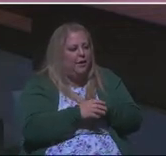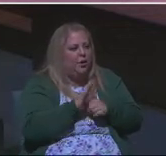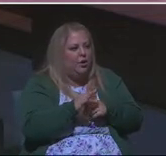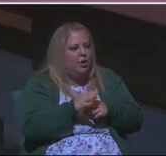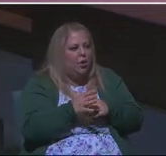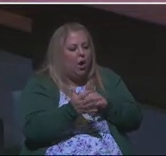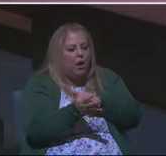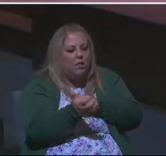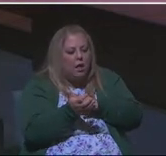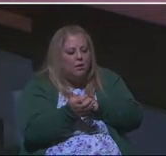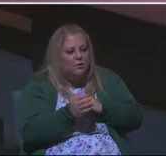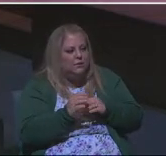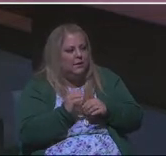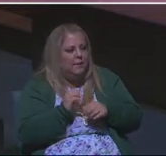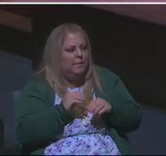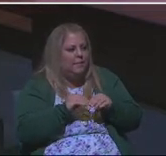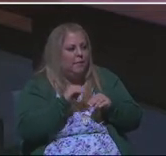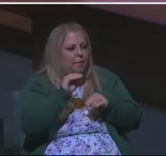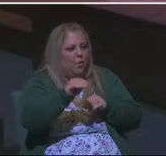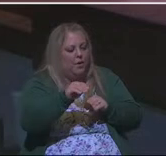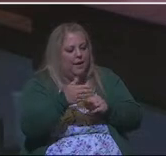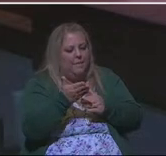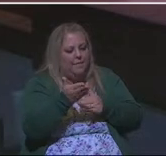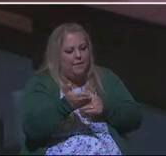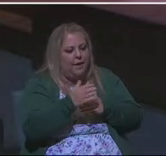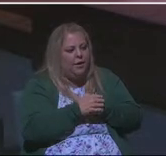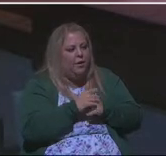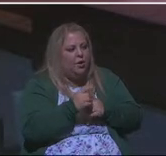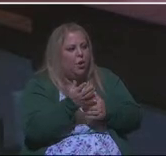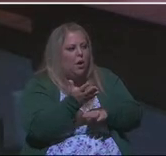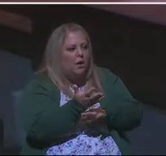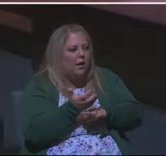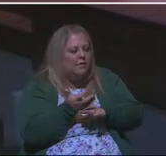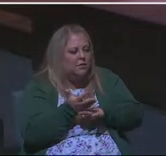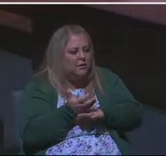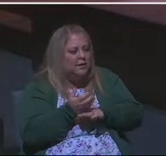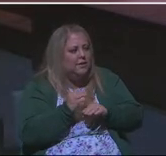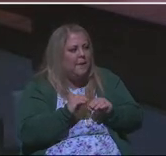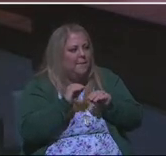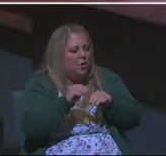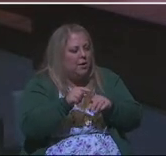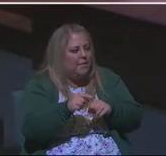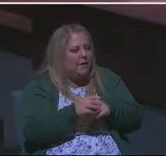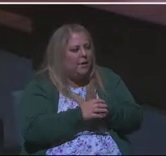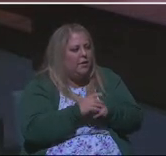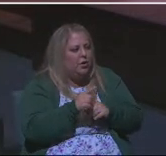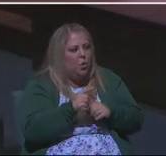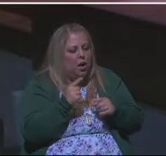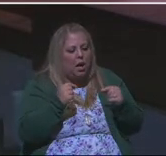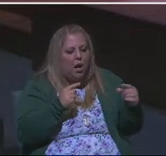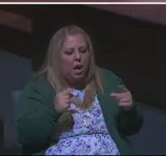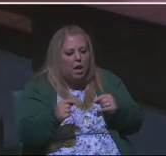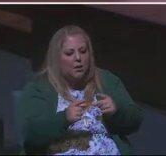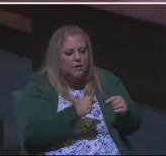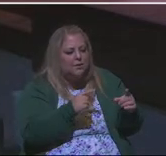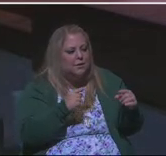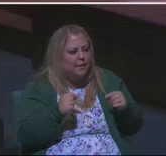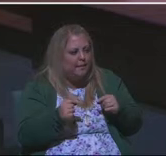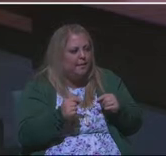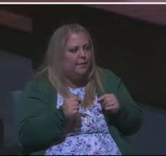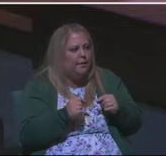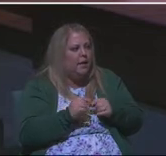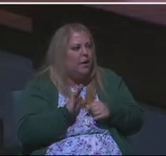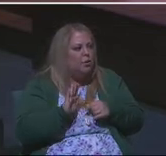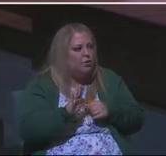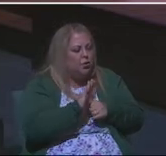lust that put him there. It was your covetousness that put him there. It was your gossip that put him there. It was